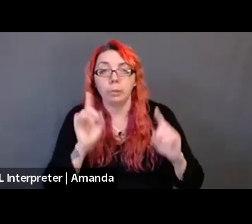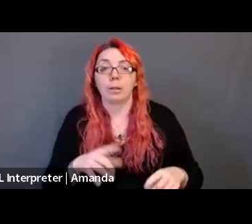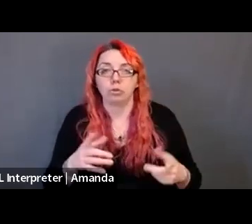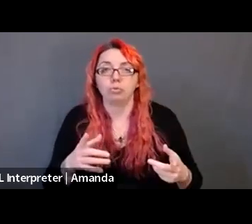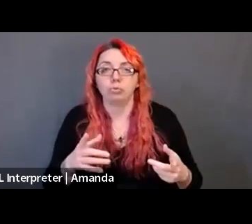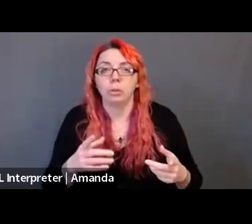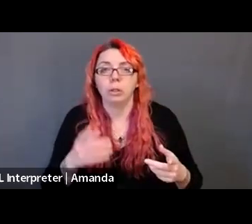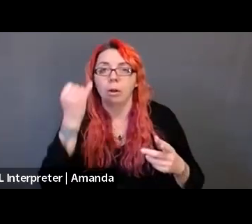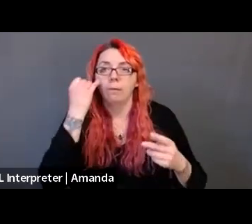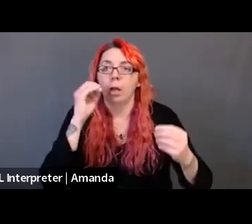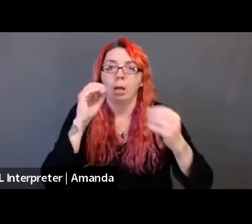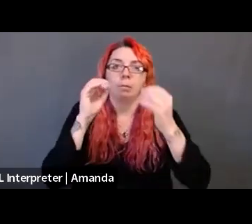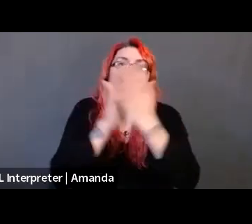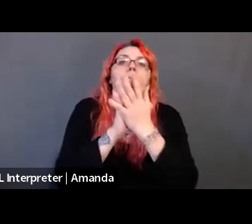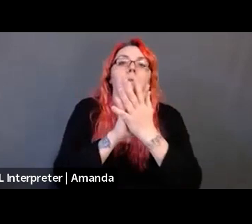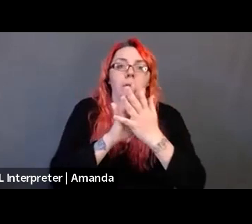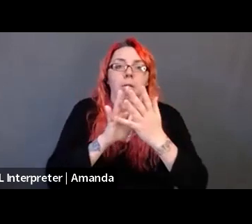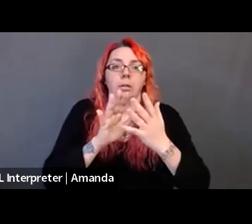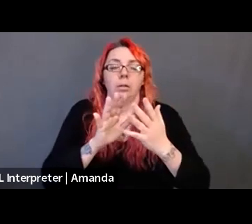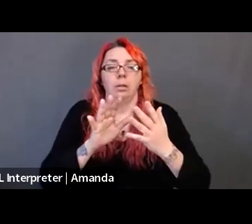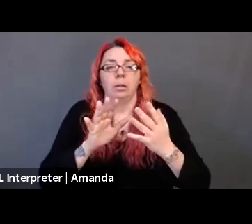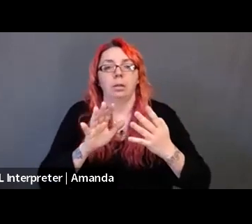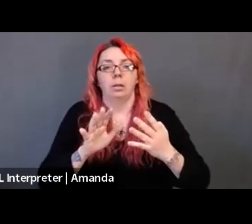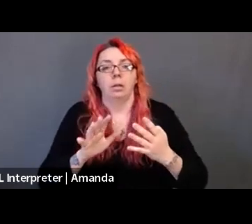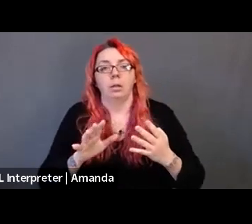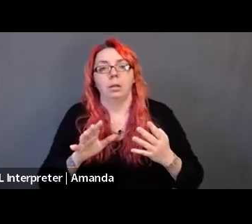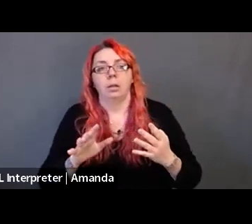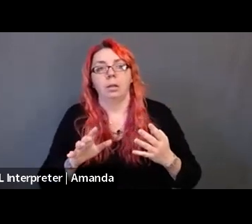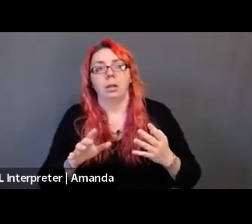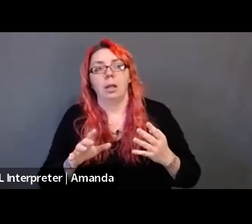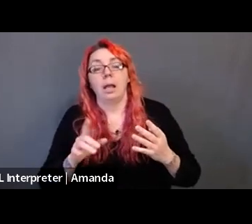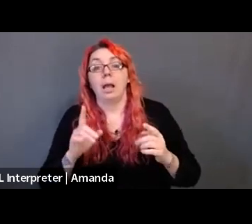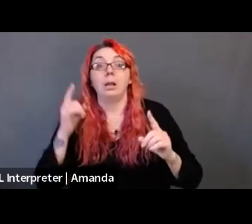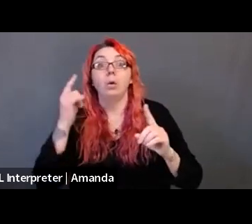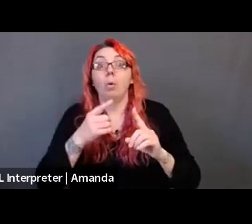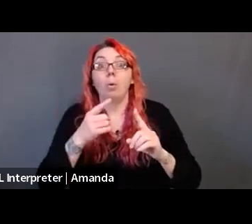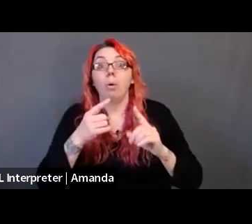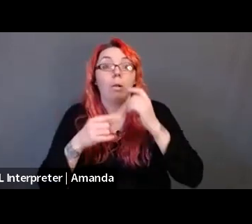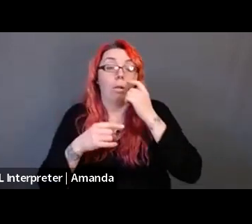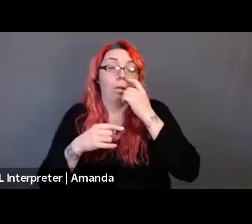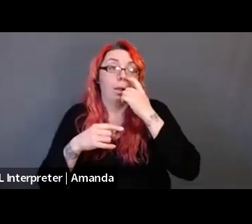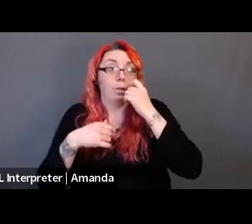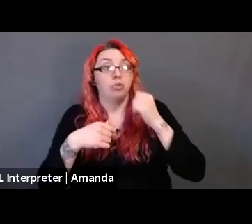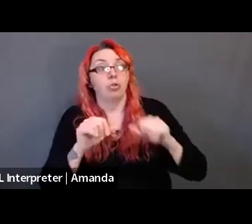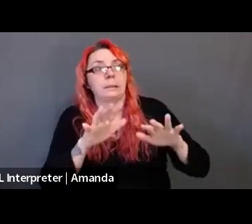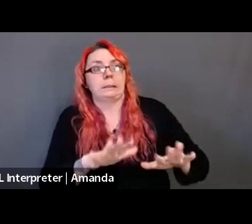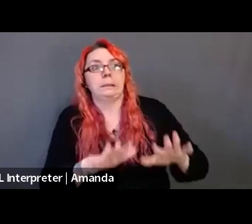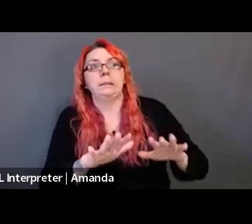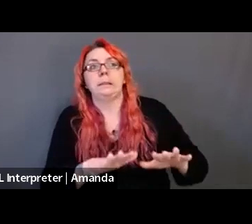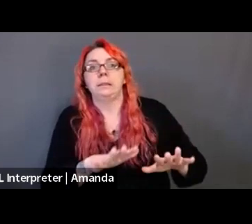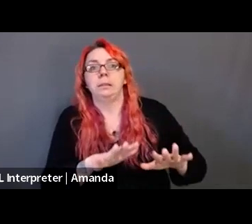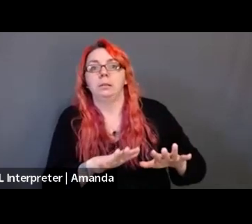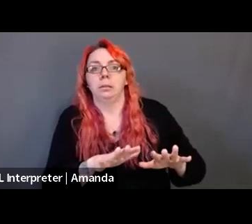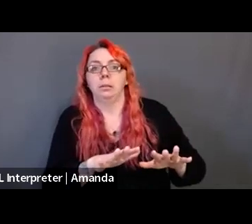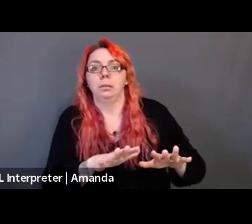confrontation in which you try your best to de-escalate. But sometimes